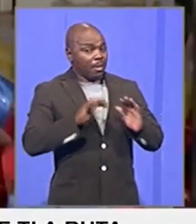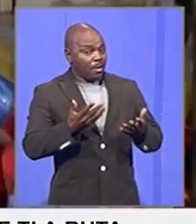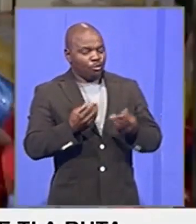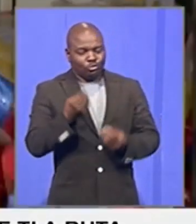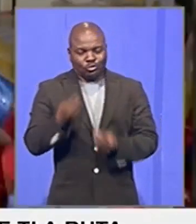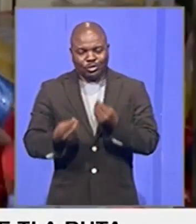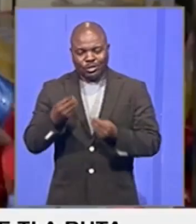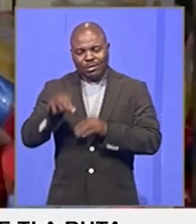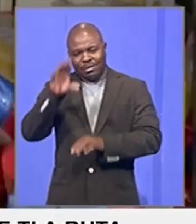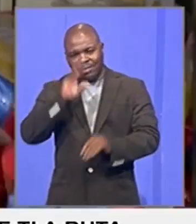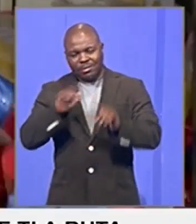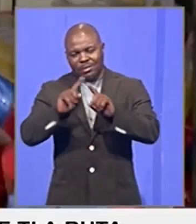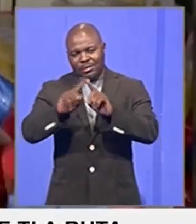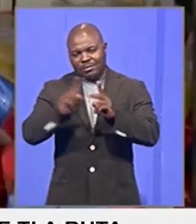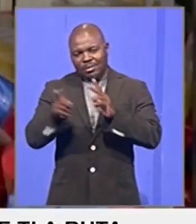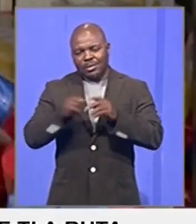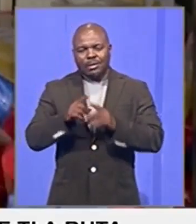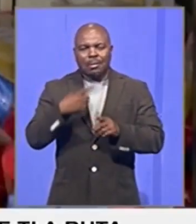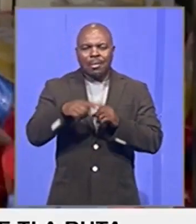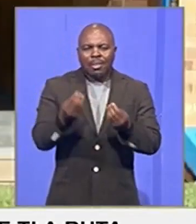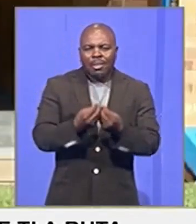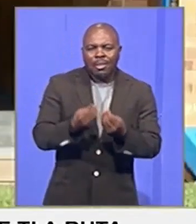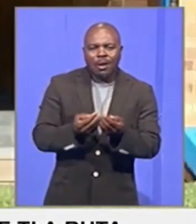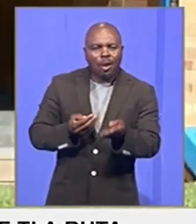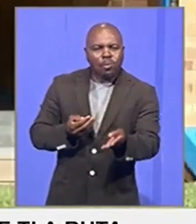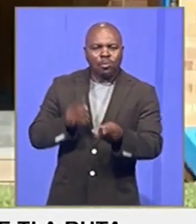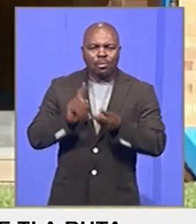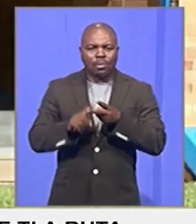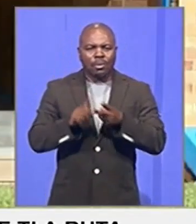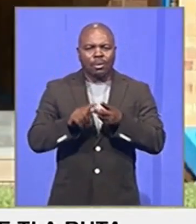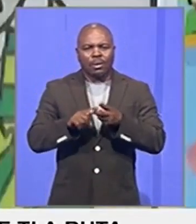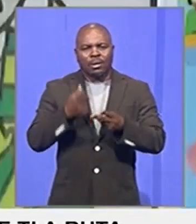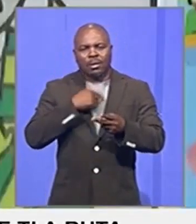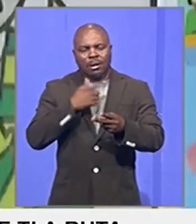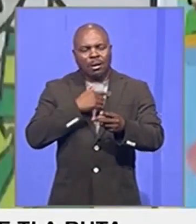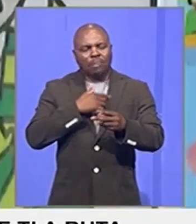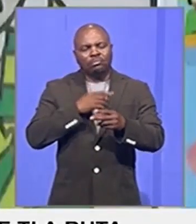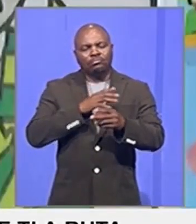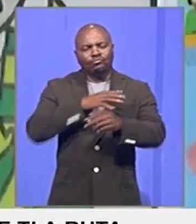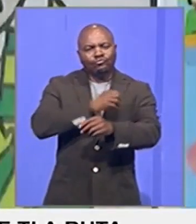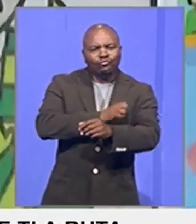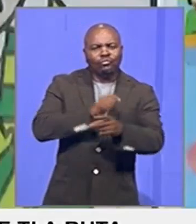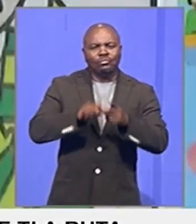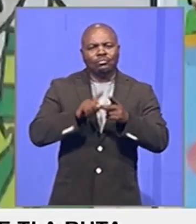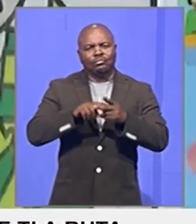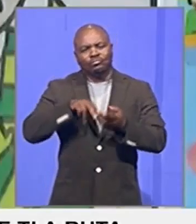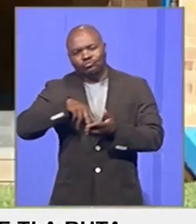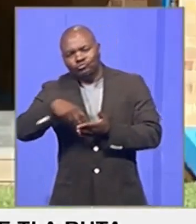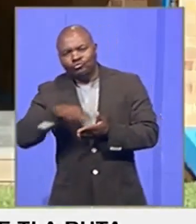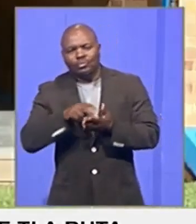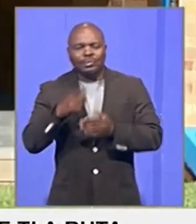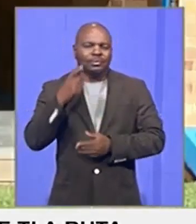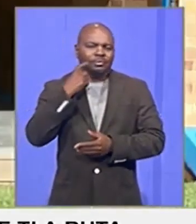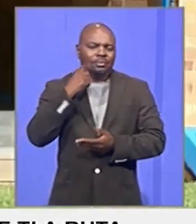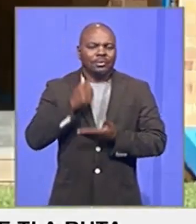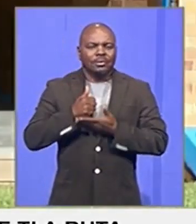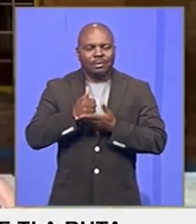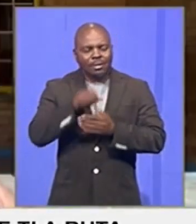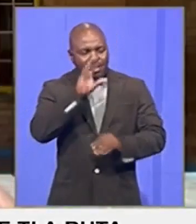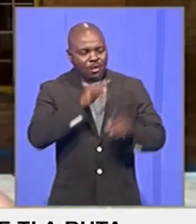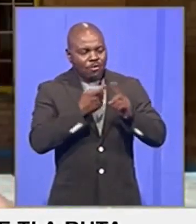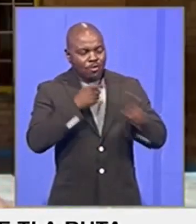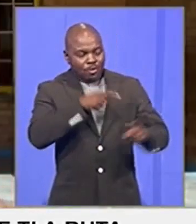ka different kinds of toys le hore ngwana di small muscle le di motor muscles di thusa ngwana hore a kgone ho ithuta ka di